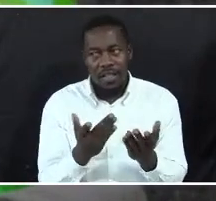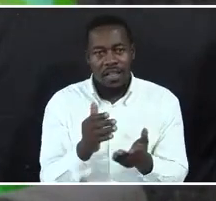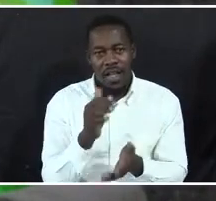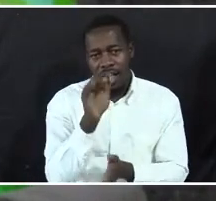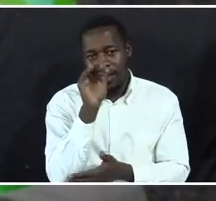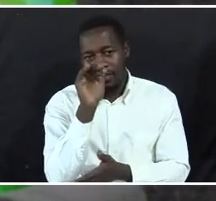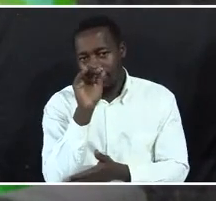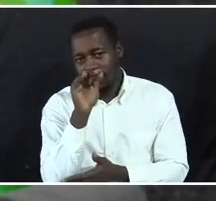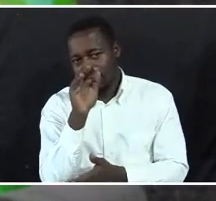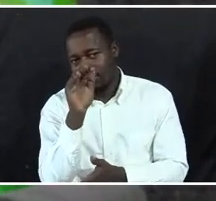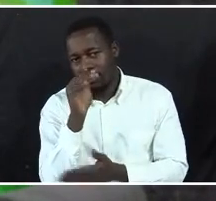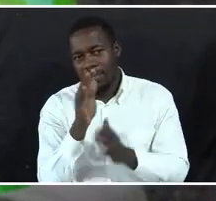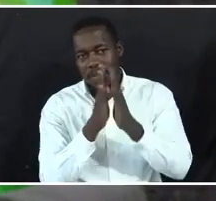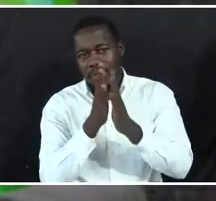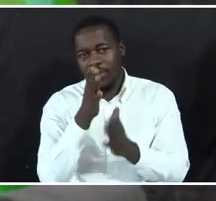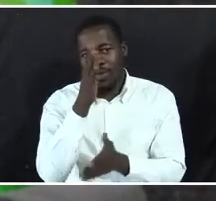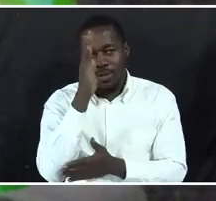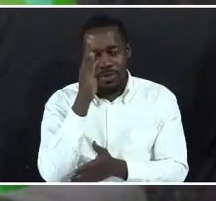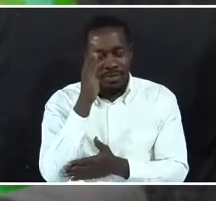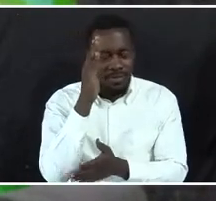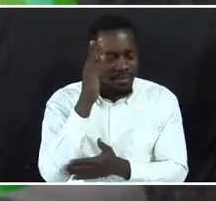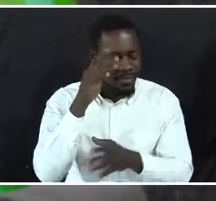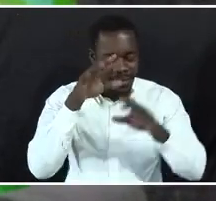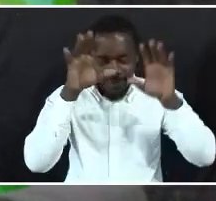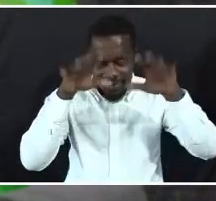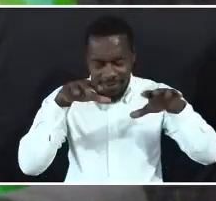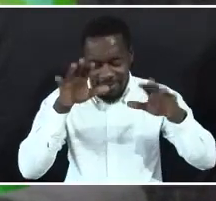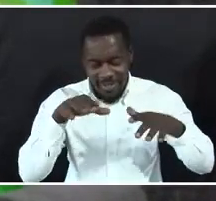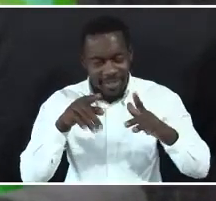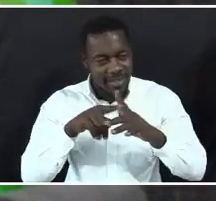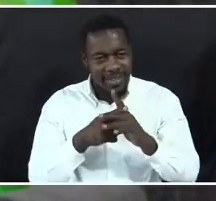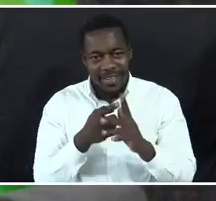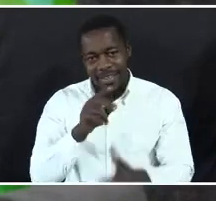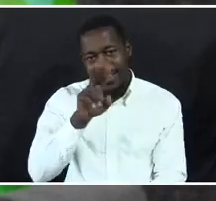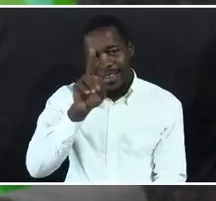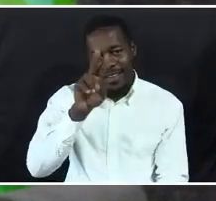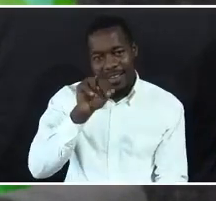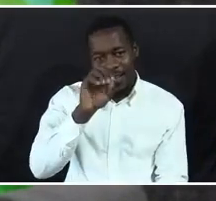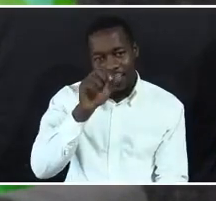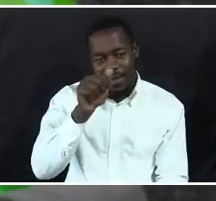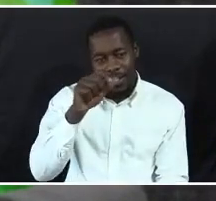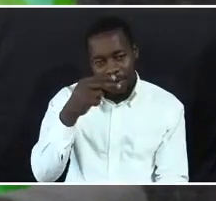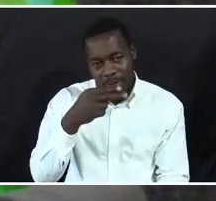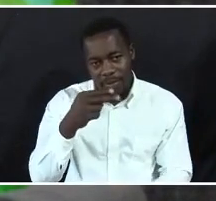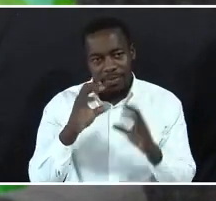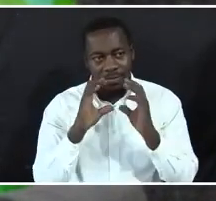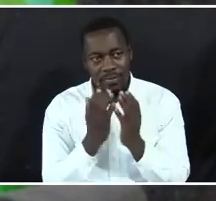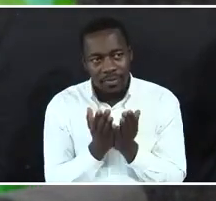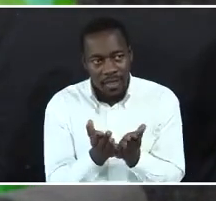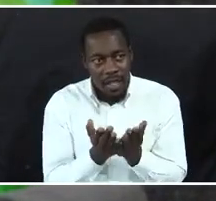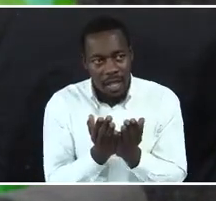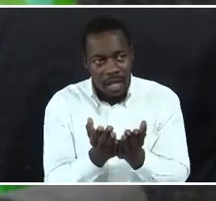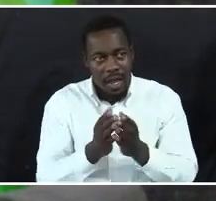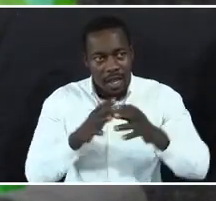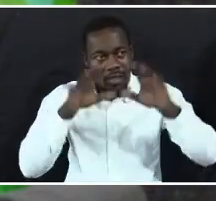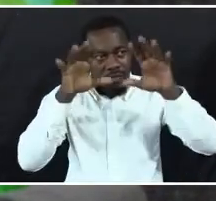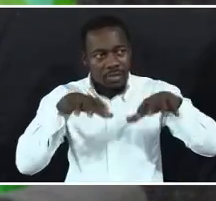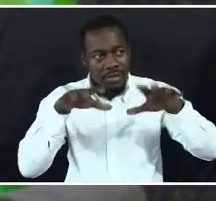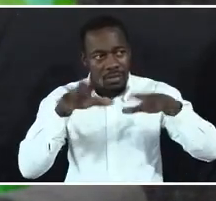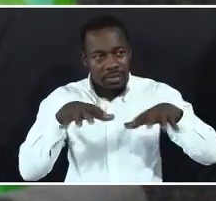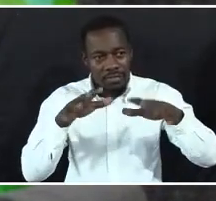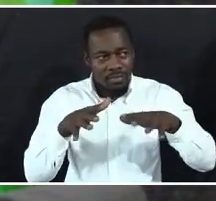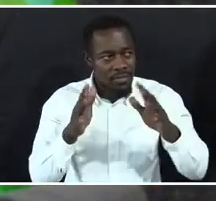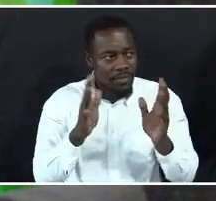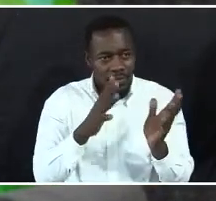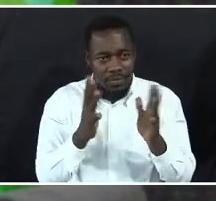people continued singing more and more. Noah's faith was not shaken at all. It took